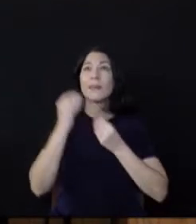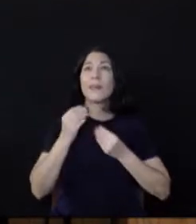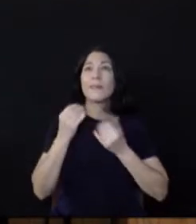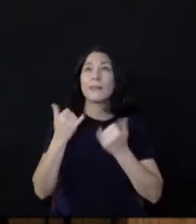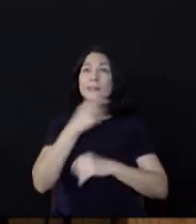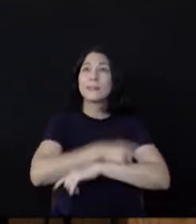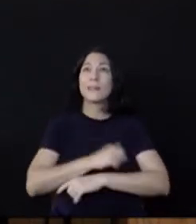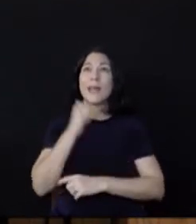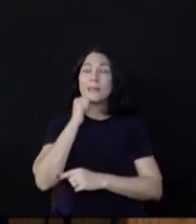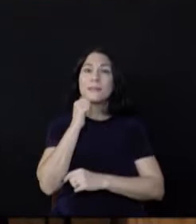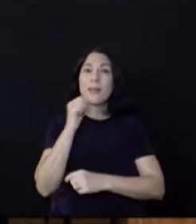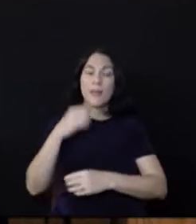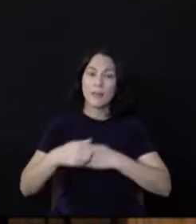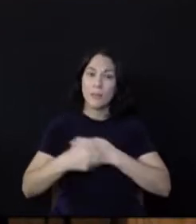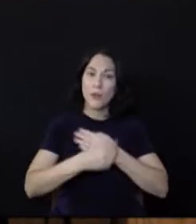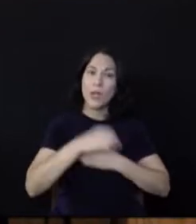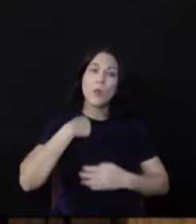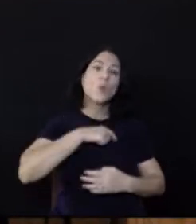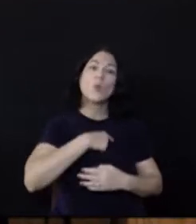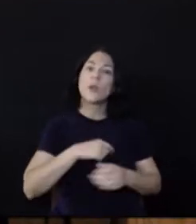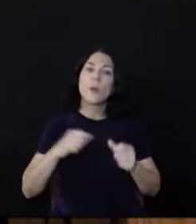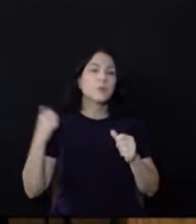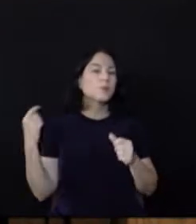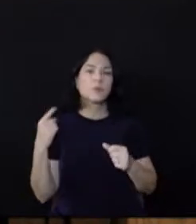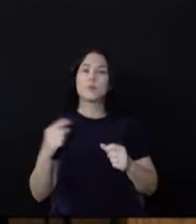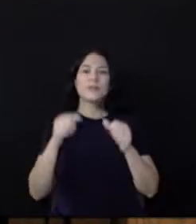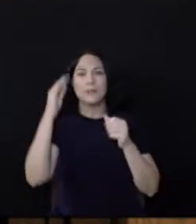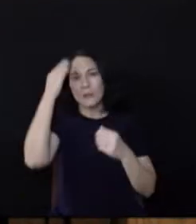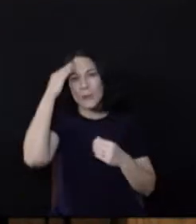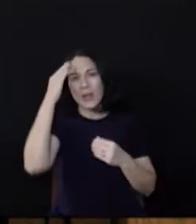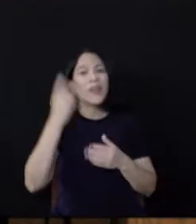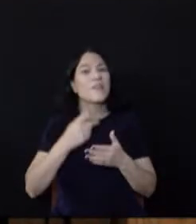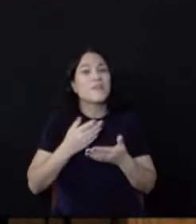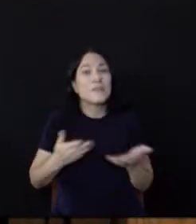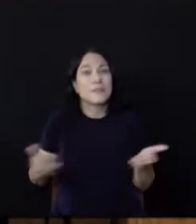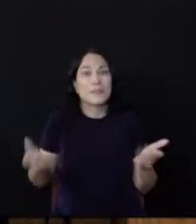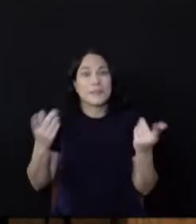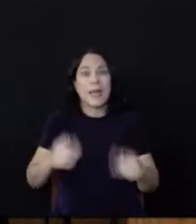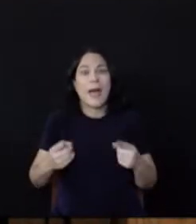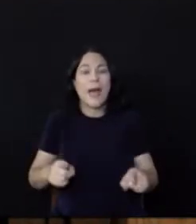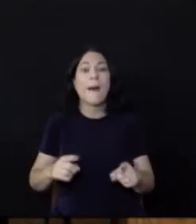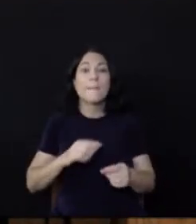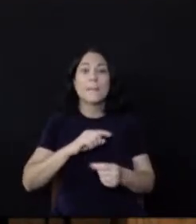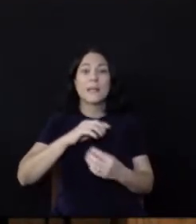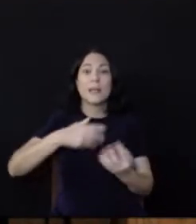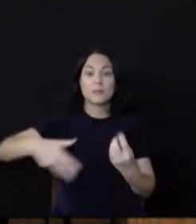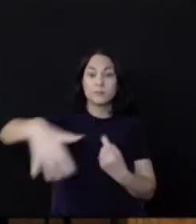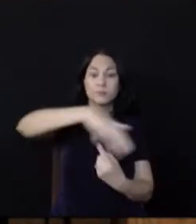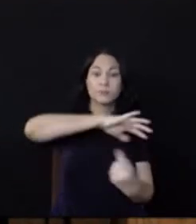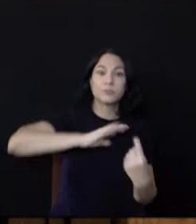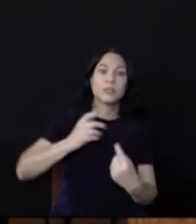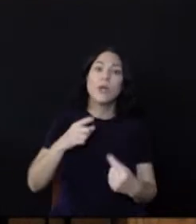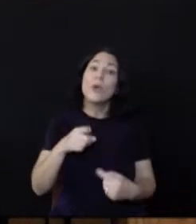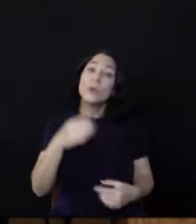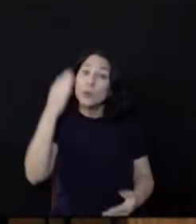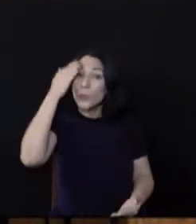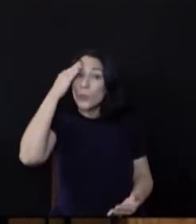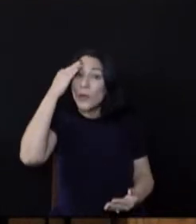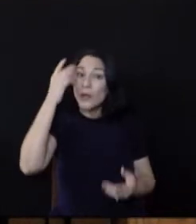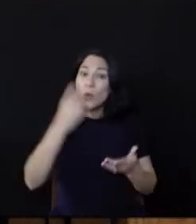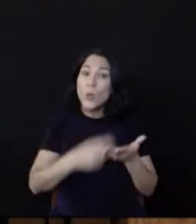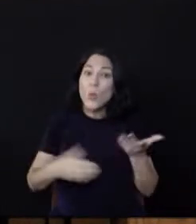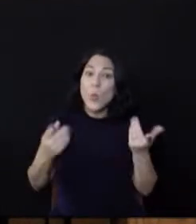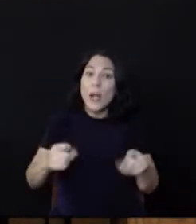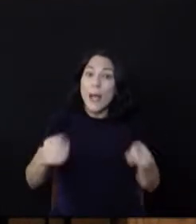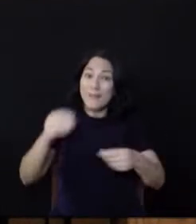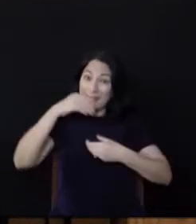we are constantly aware of what is happening around us. And I want to ask you, are you aware of what might be happening within you